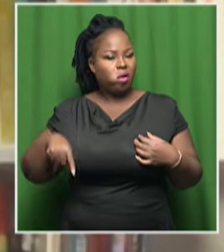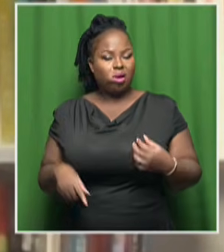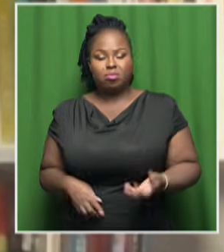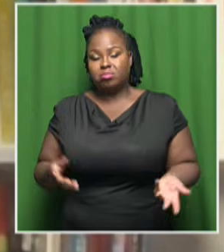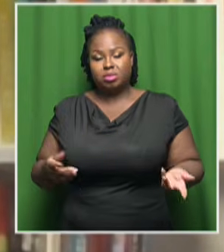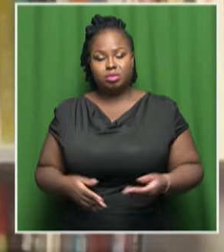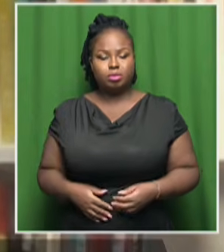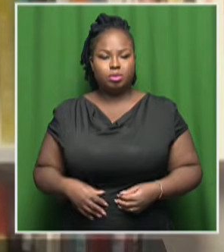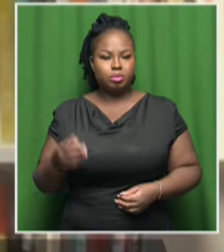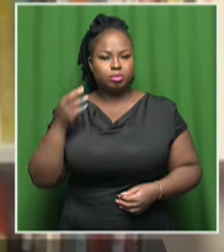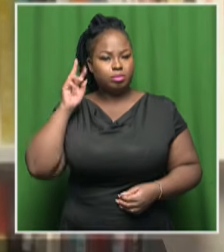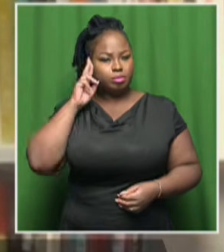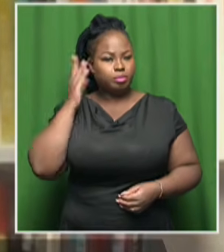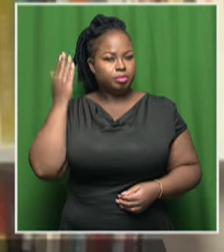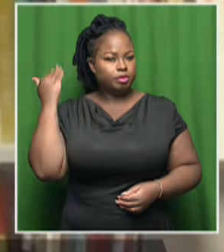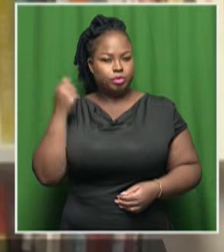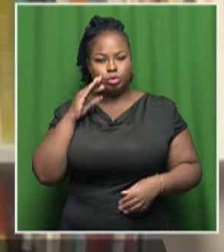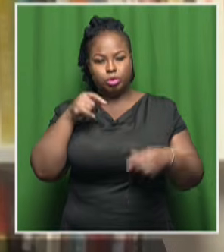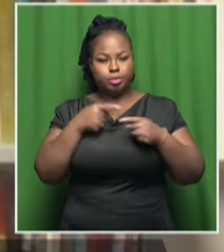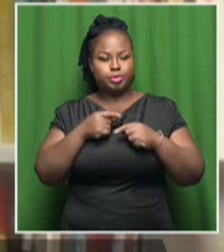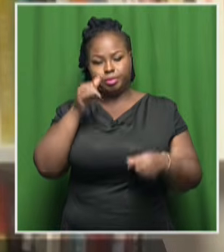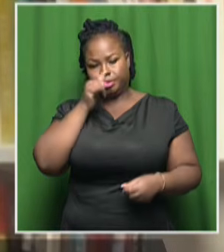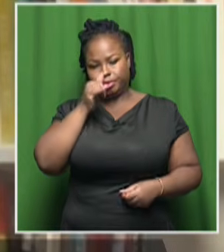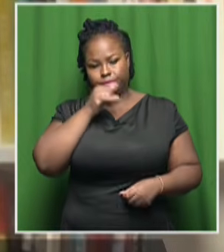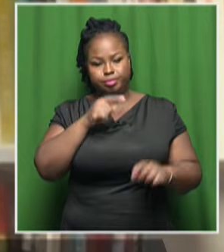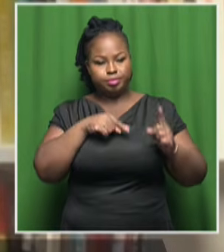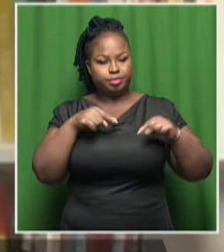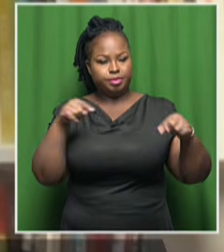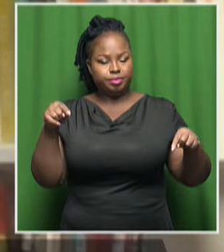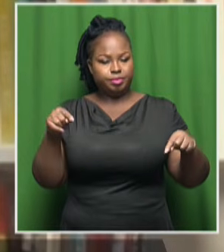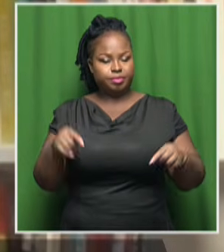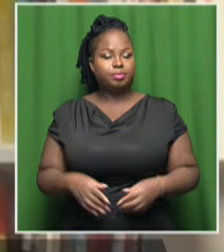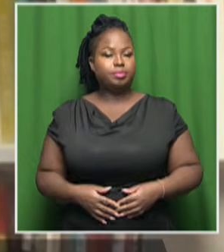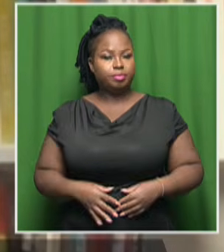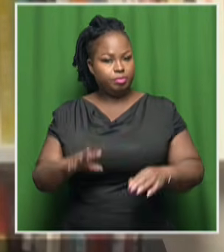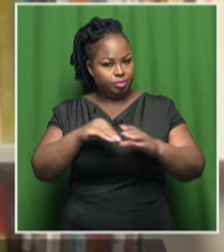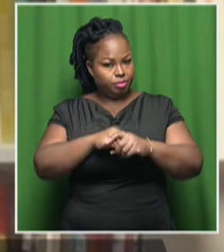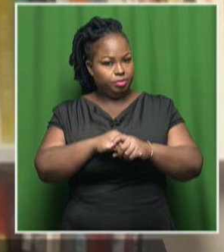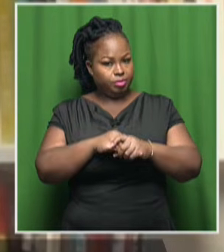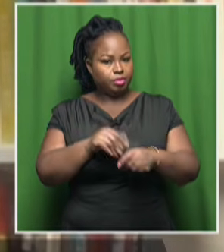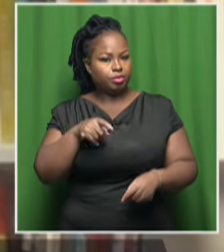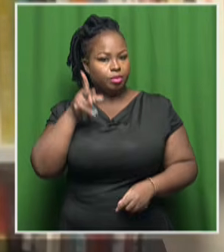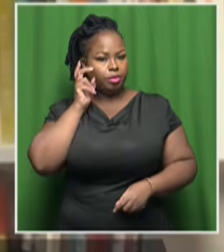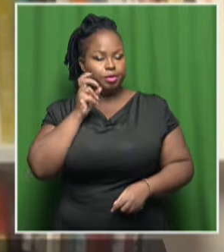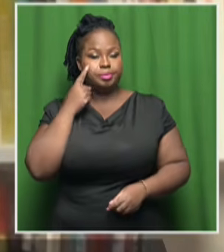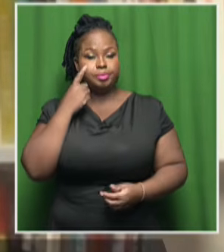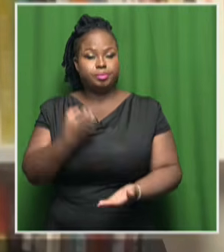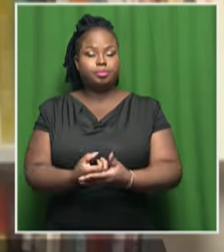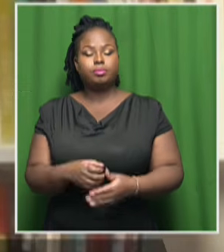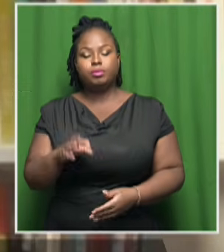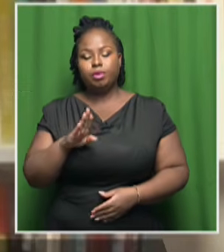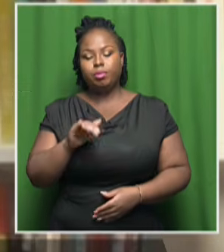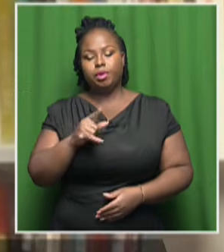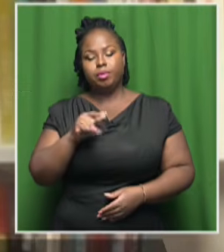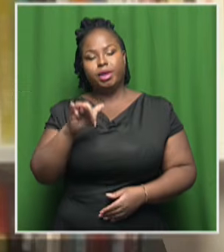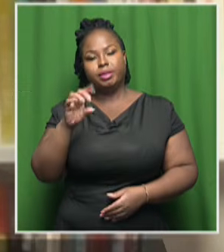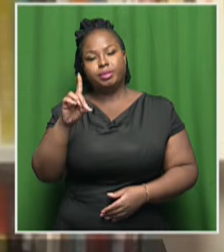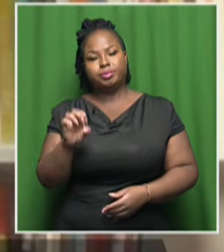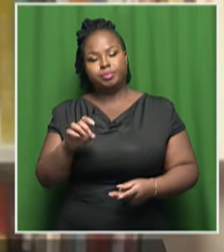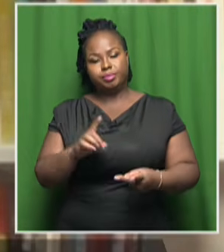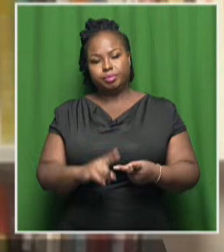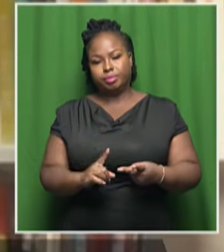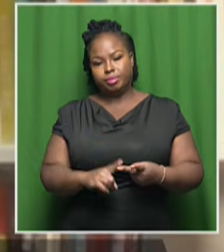been implicated in different crimes as well. And when you look at, when you listen to the evidence of McBride, the evidence